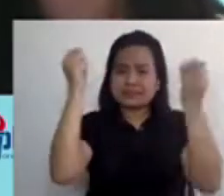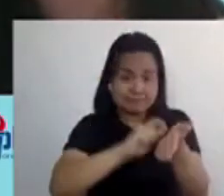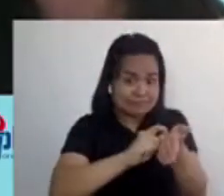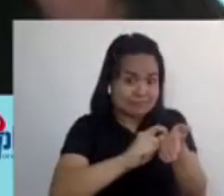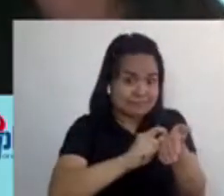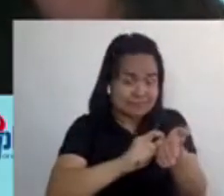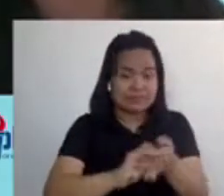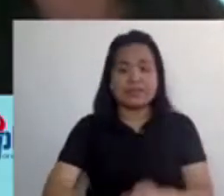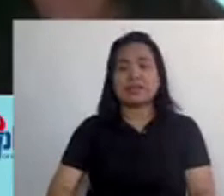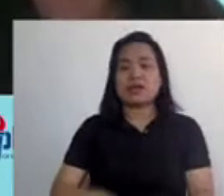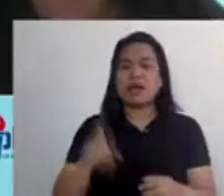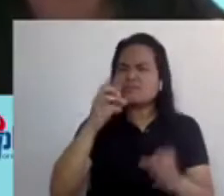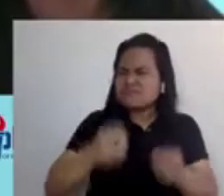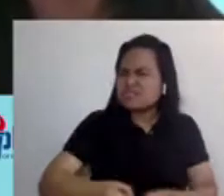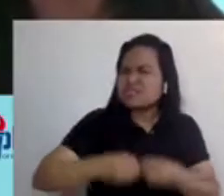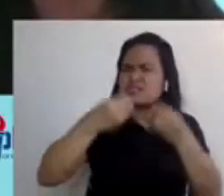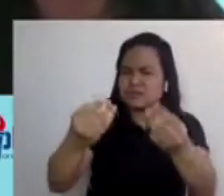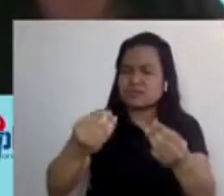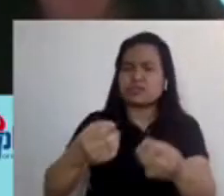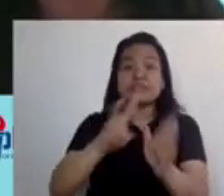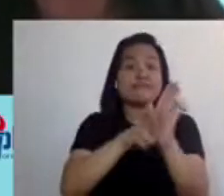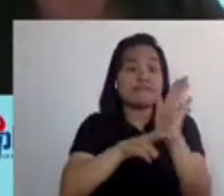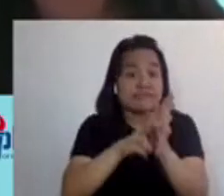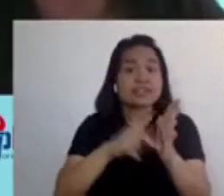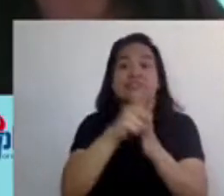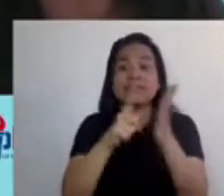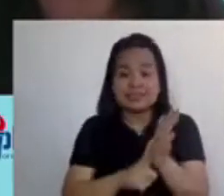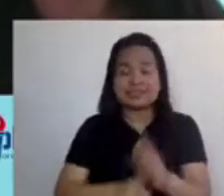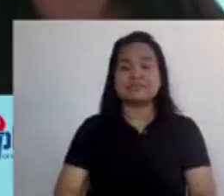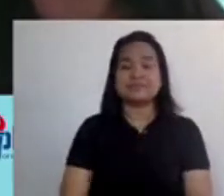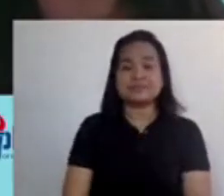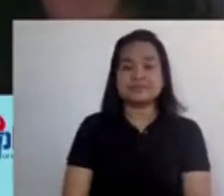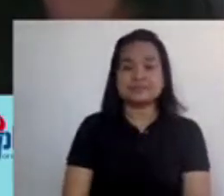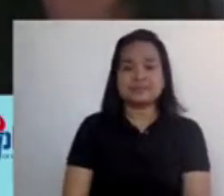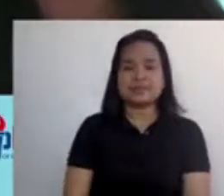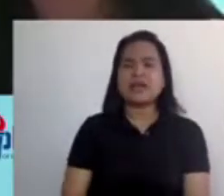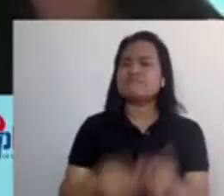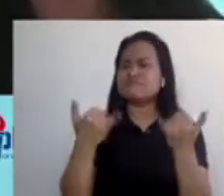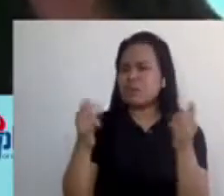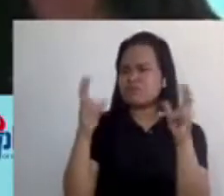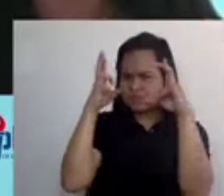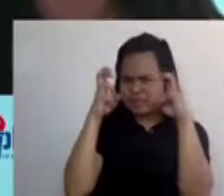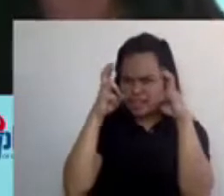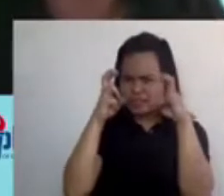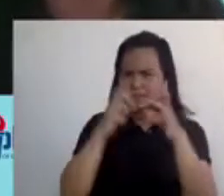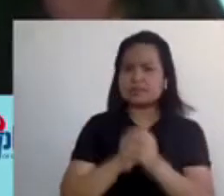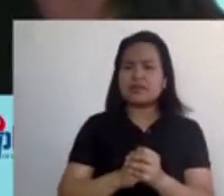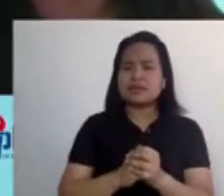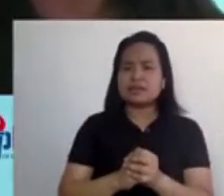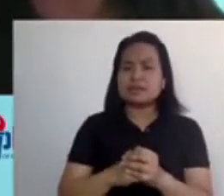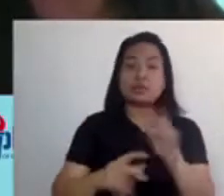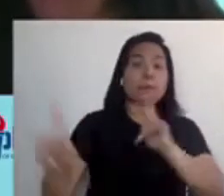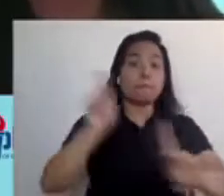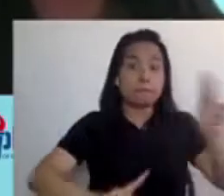lesson. So that's it for the MOV. Let's focus our attention to the performance indicators. So